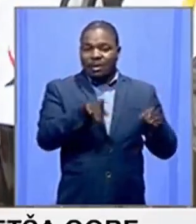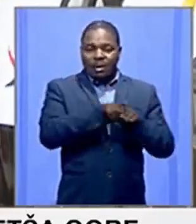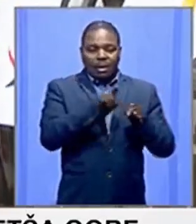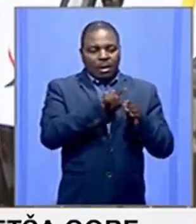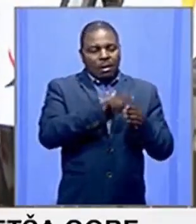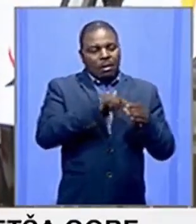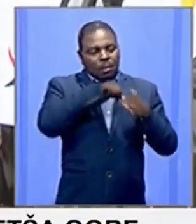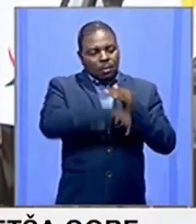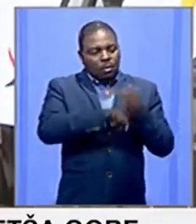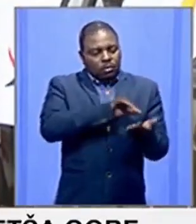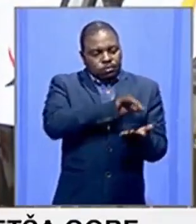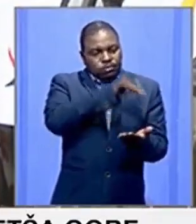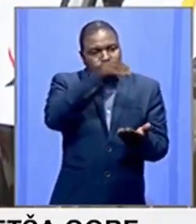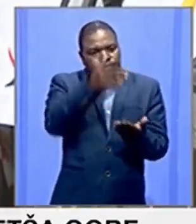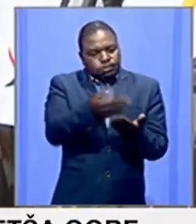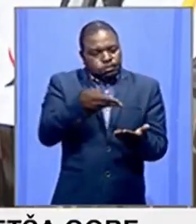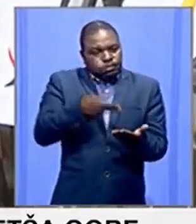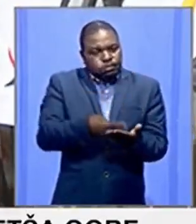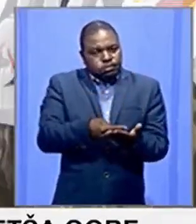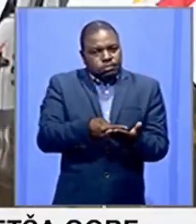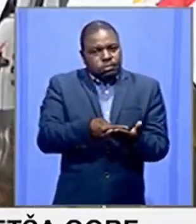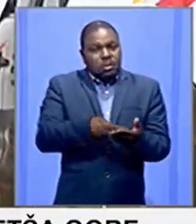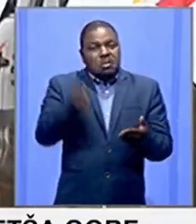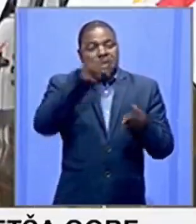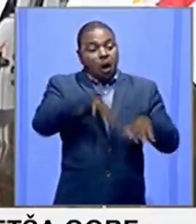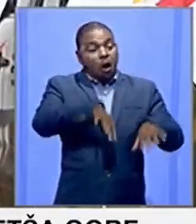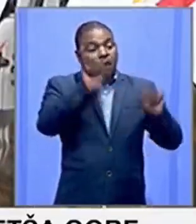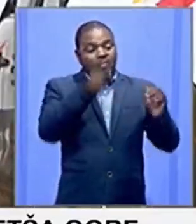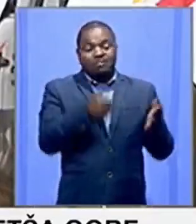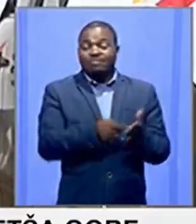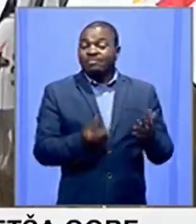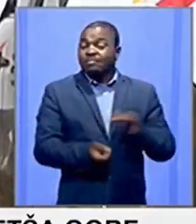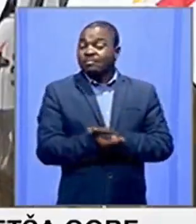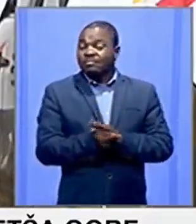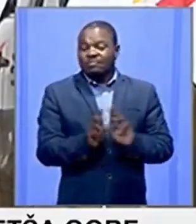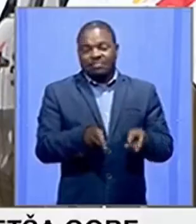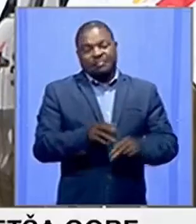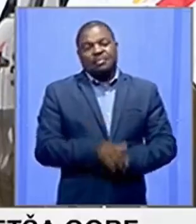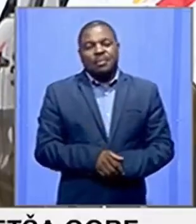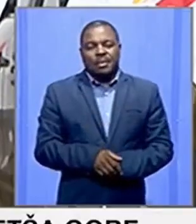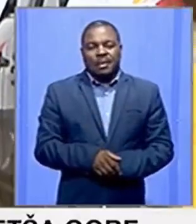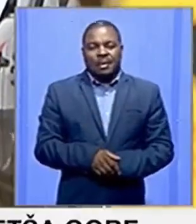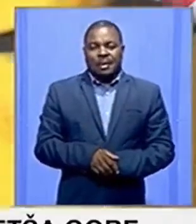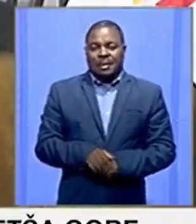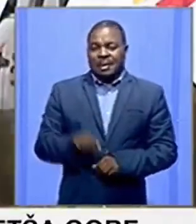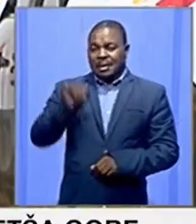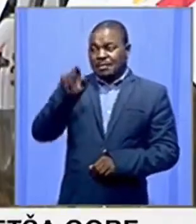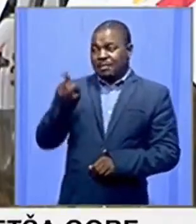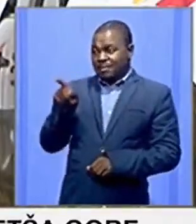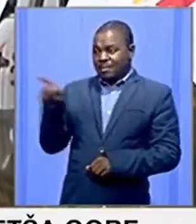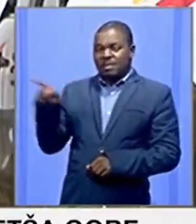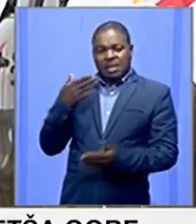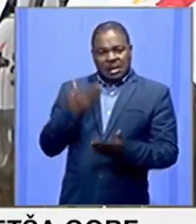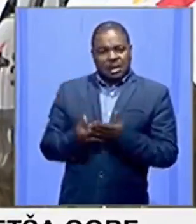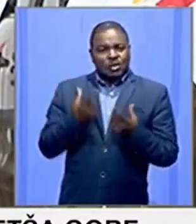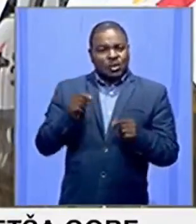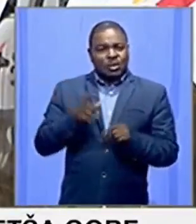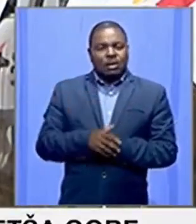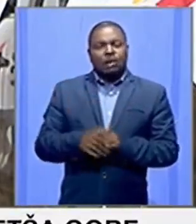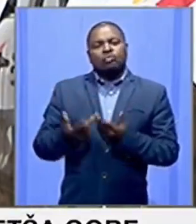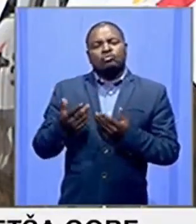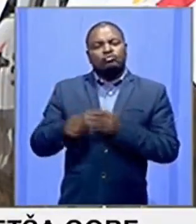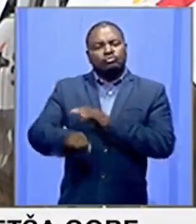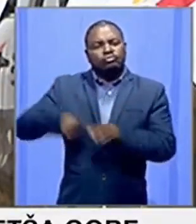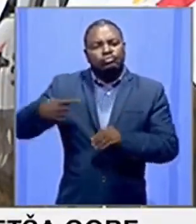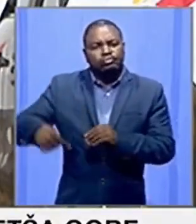incubators when the electricity goes off. If they are able, you know, to put electricity, their